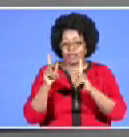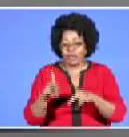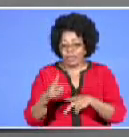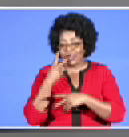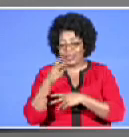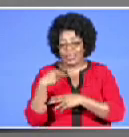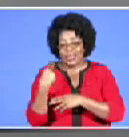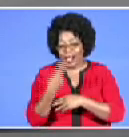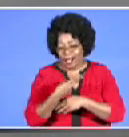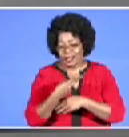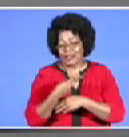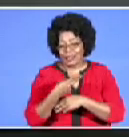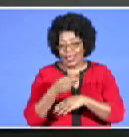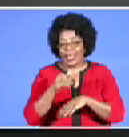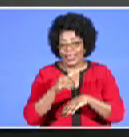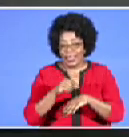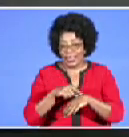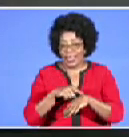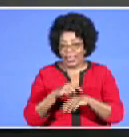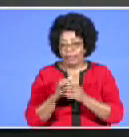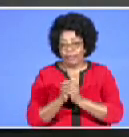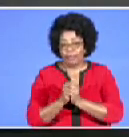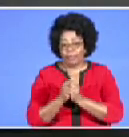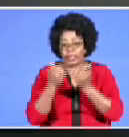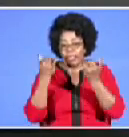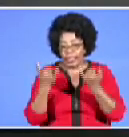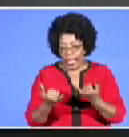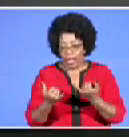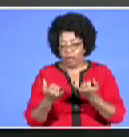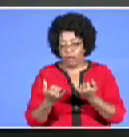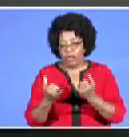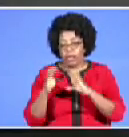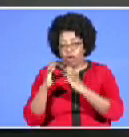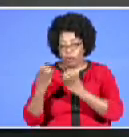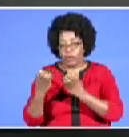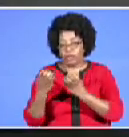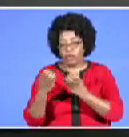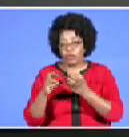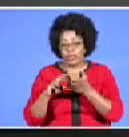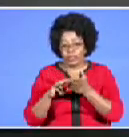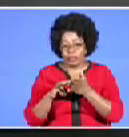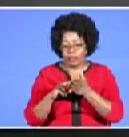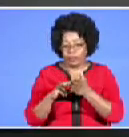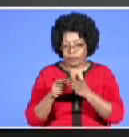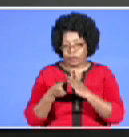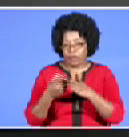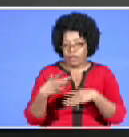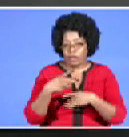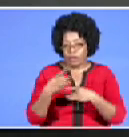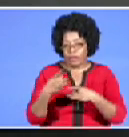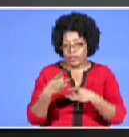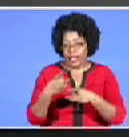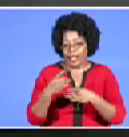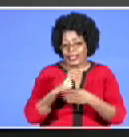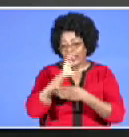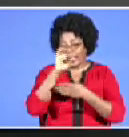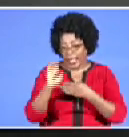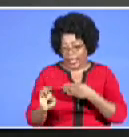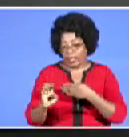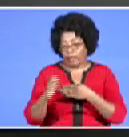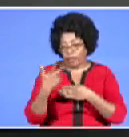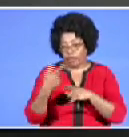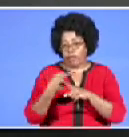see us at that time. Now, the mortgage corporation will resume with accrued interest at the end of the three-month